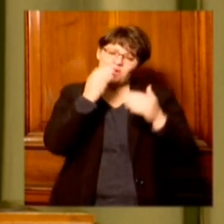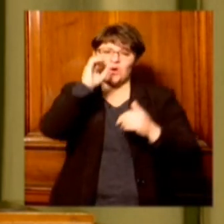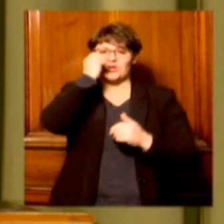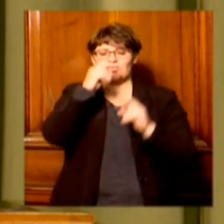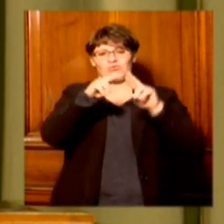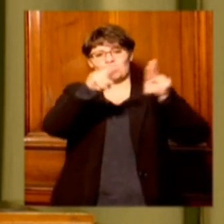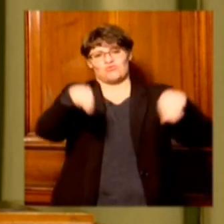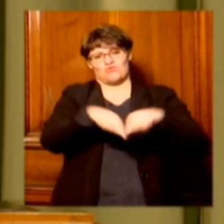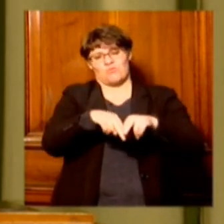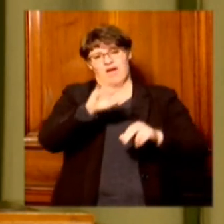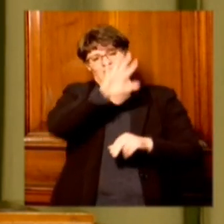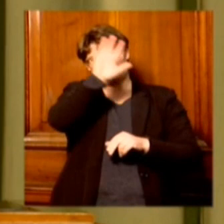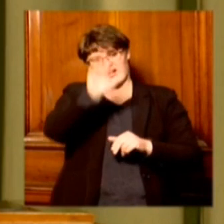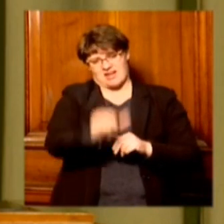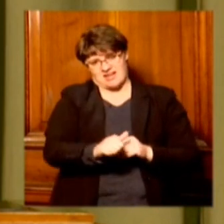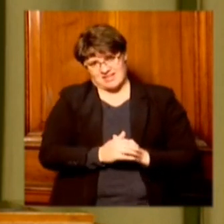Africa